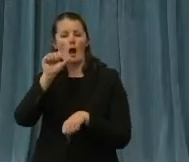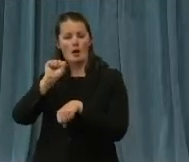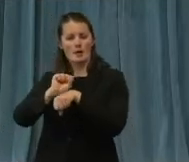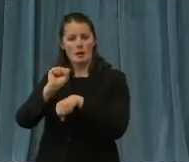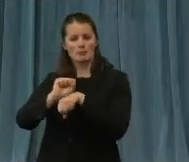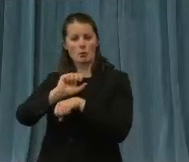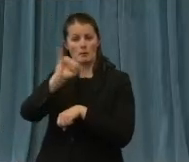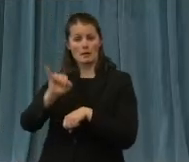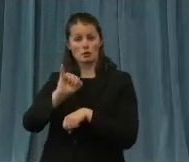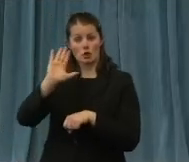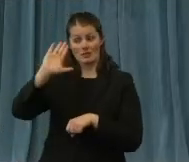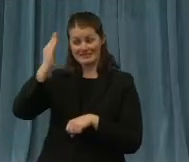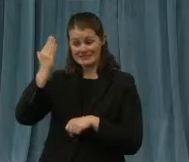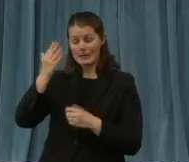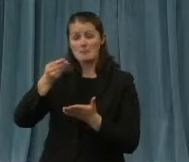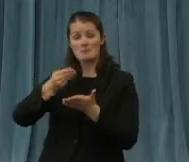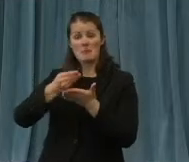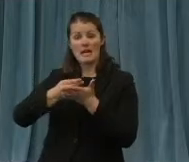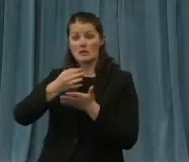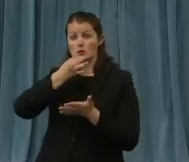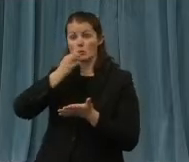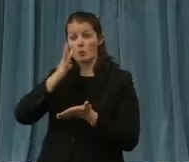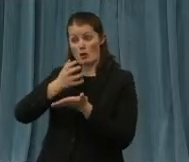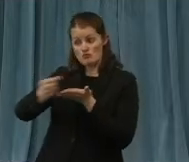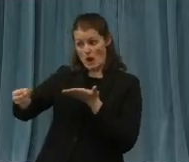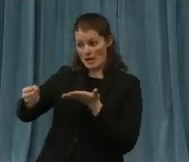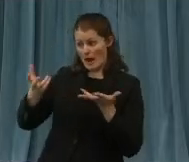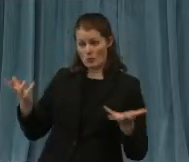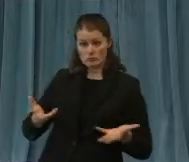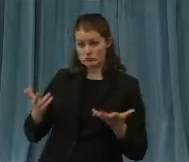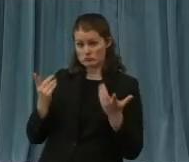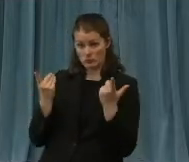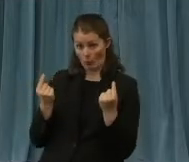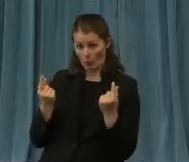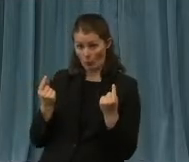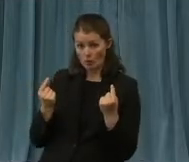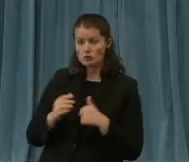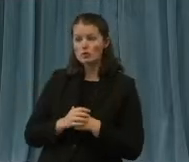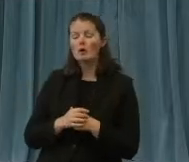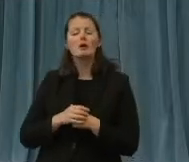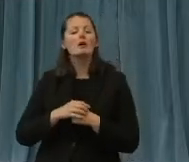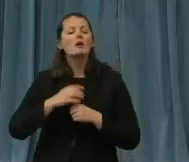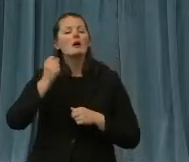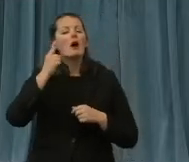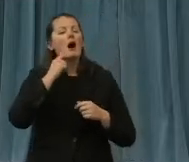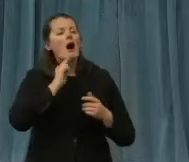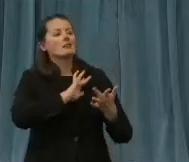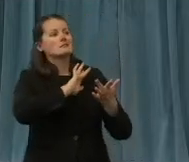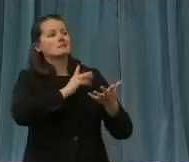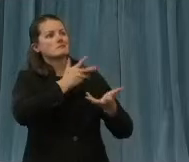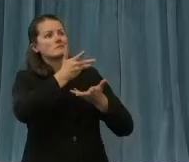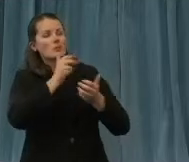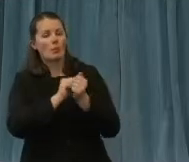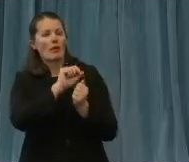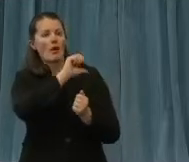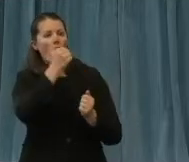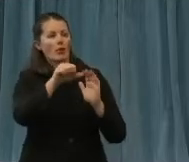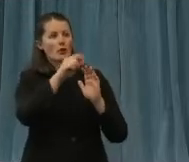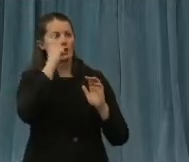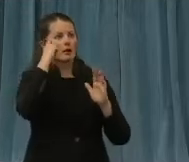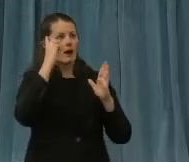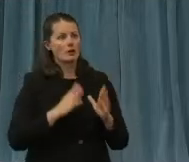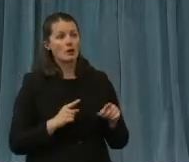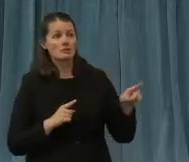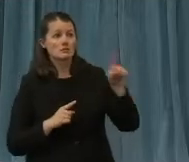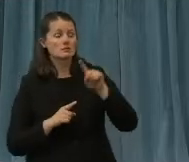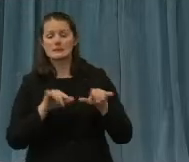every state has experienced this exact same problem. No system was set up to handle this kind of a surge. That's not an excuse.